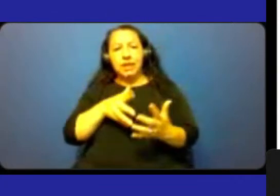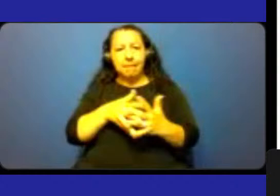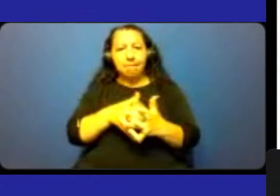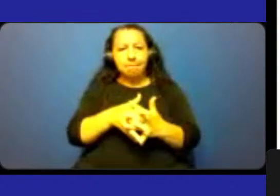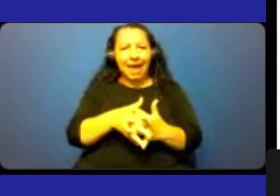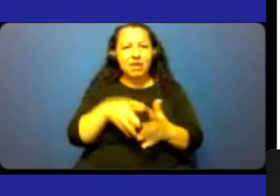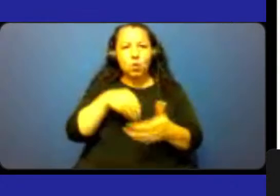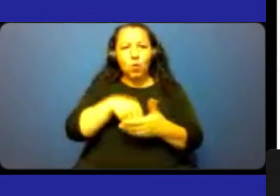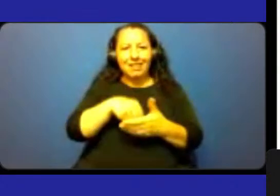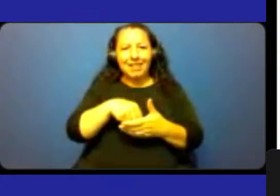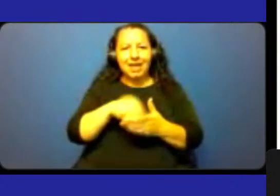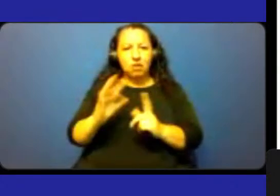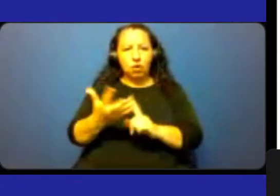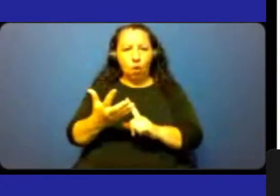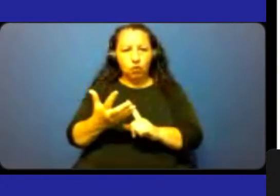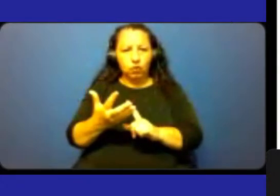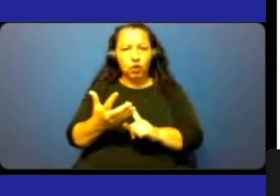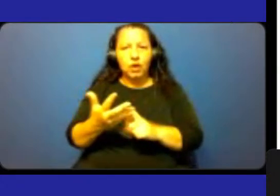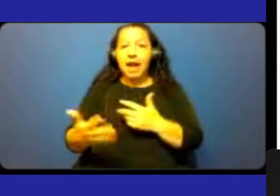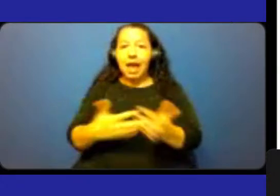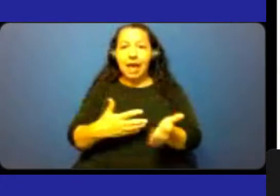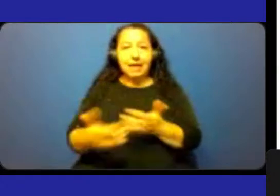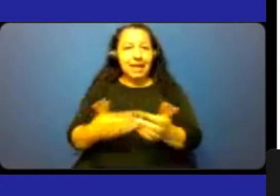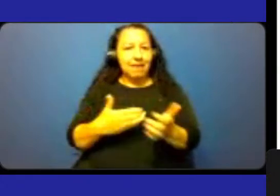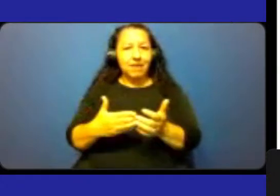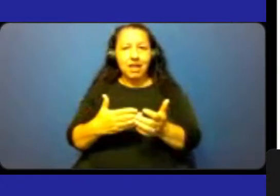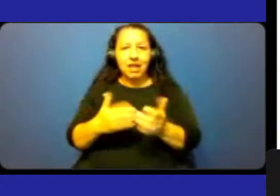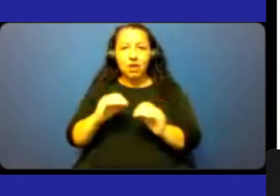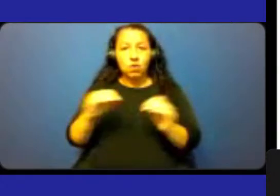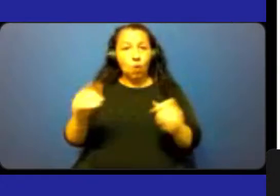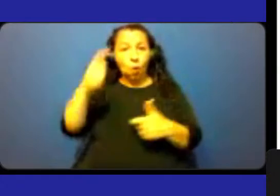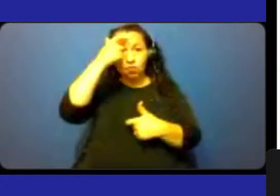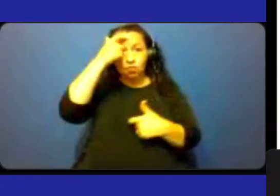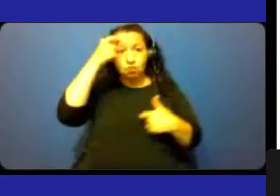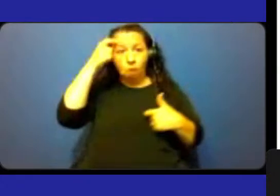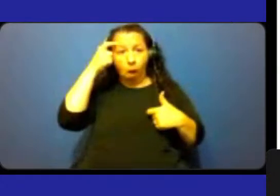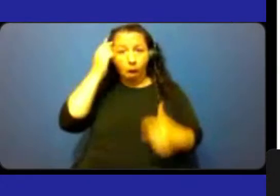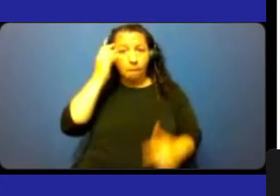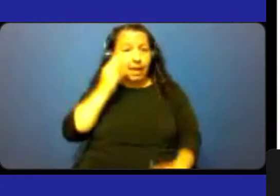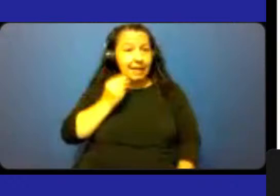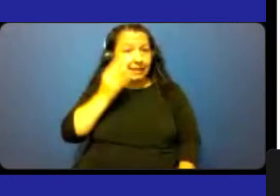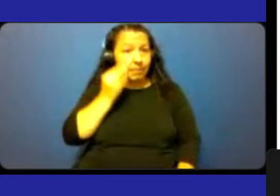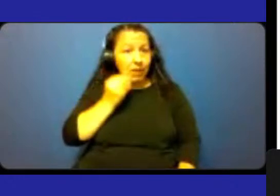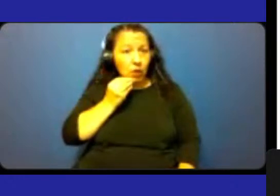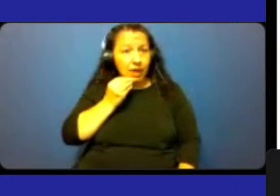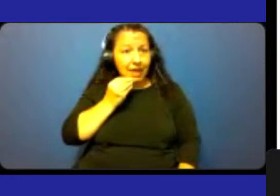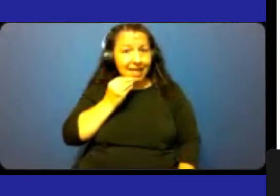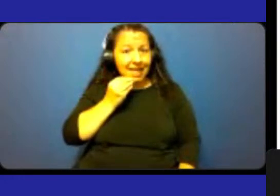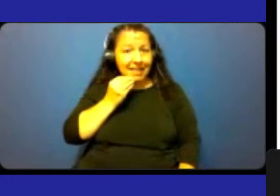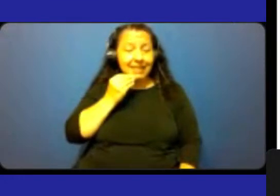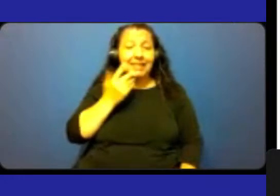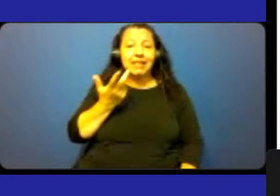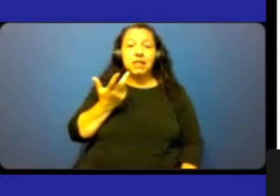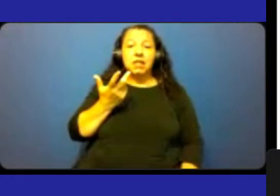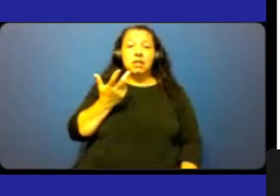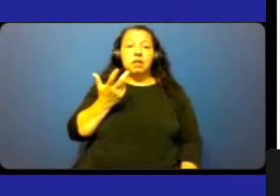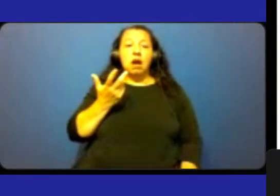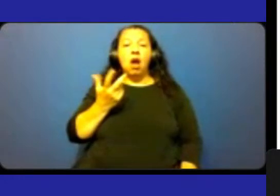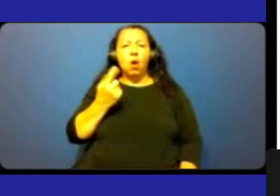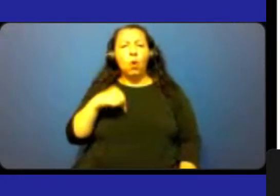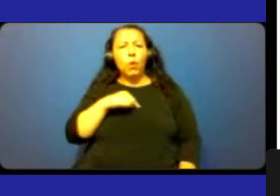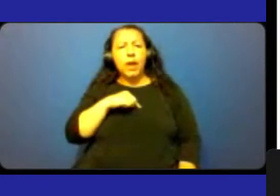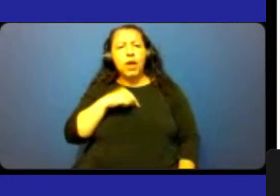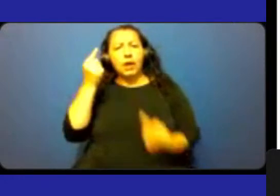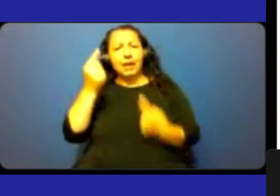culture, and that even in the absence of traumatic experiences, thought is being given to how well